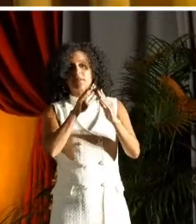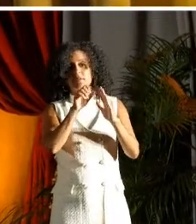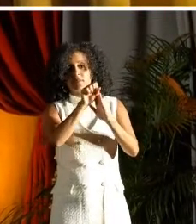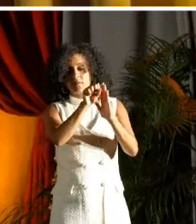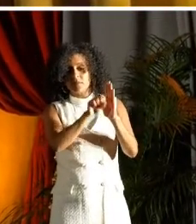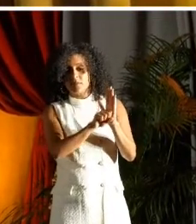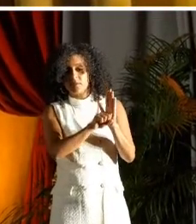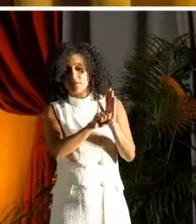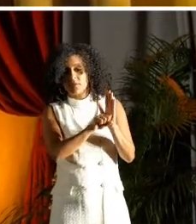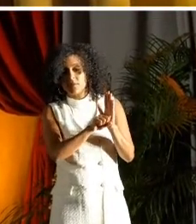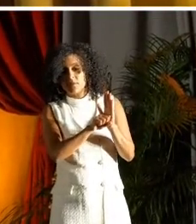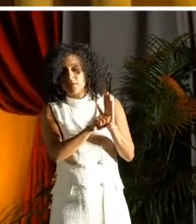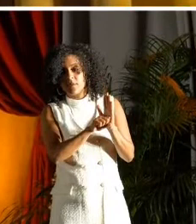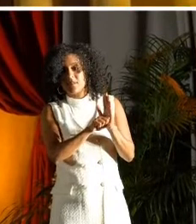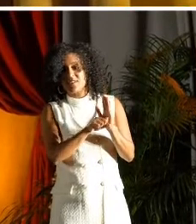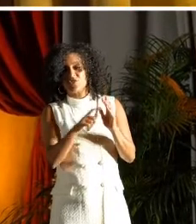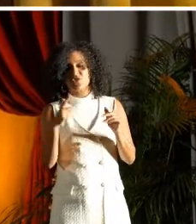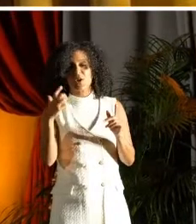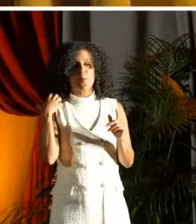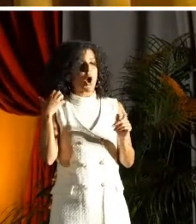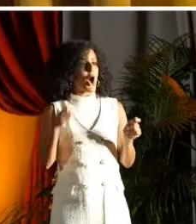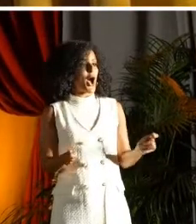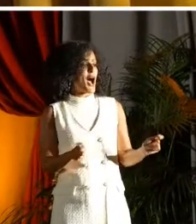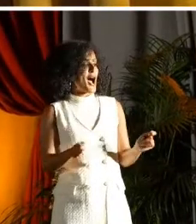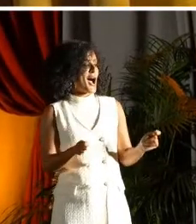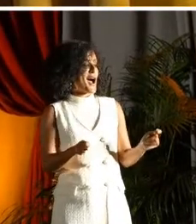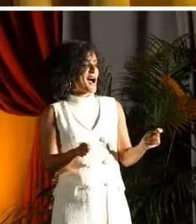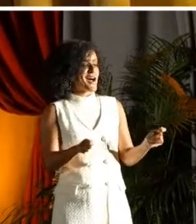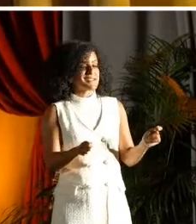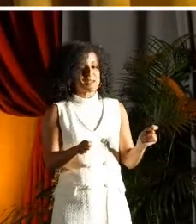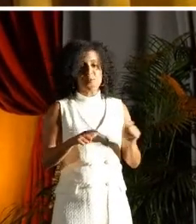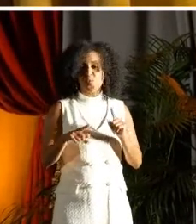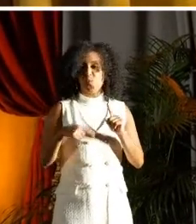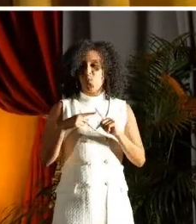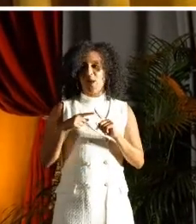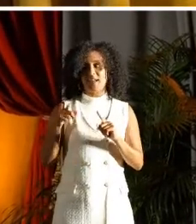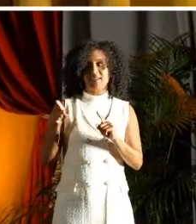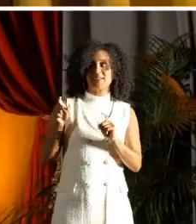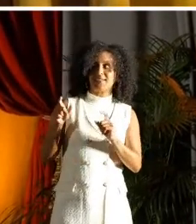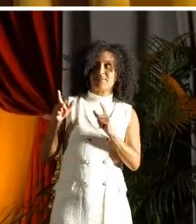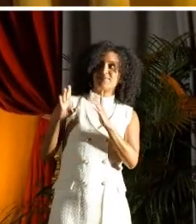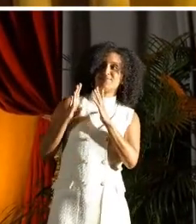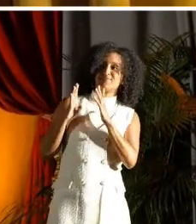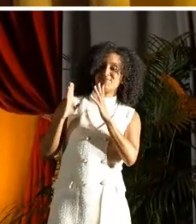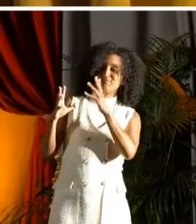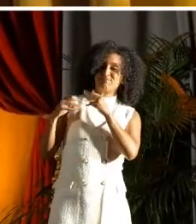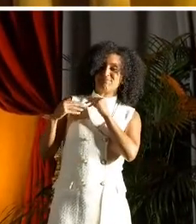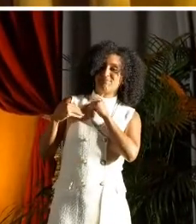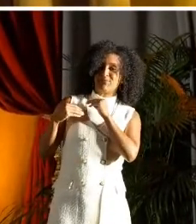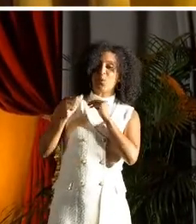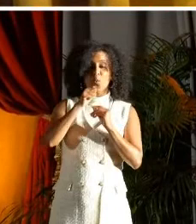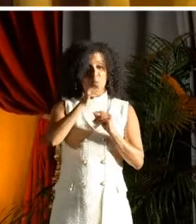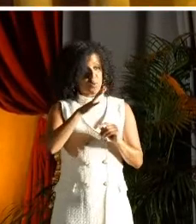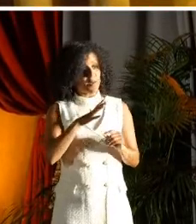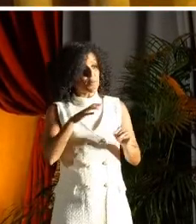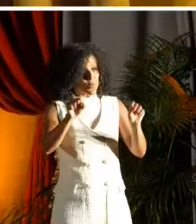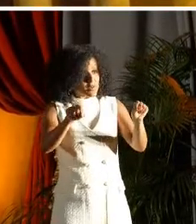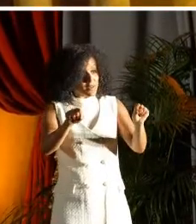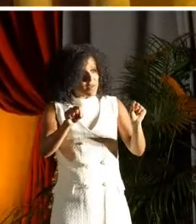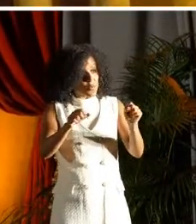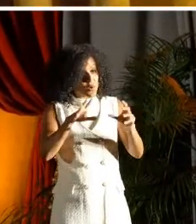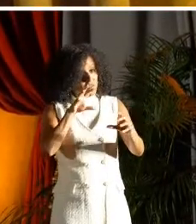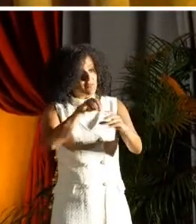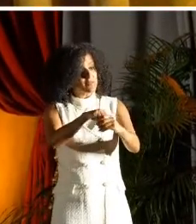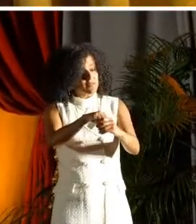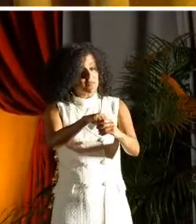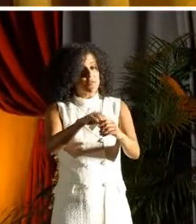of bossing him around, telling him what he needed to do. Both of them, and so the women were, you know, running things back